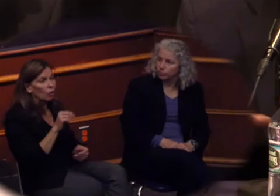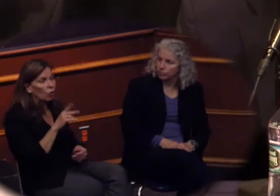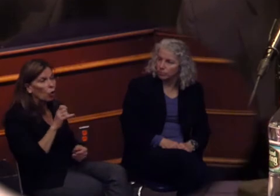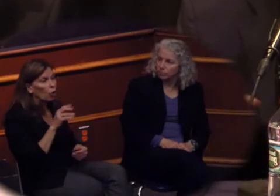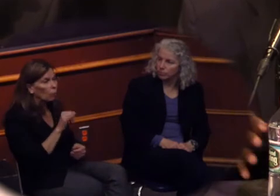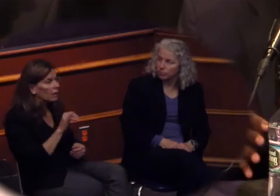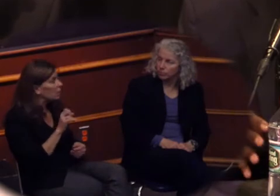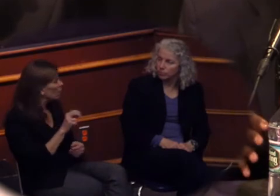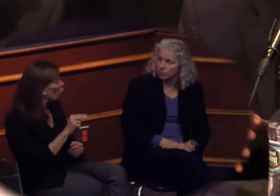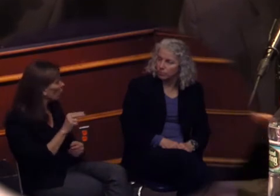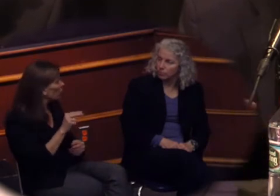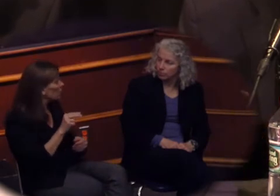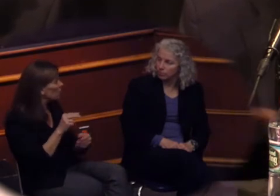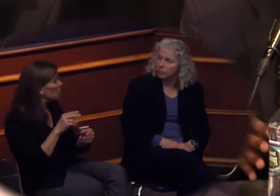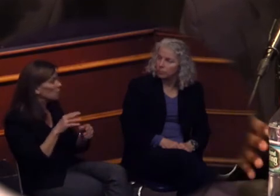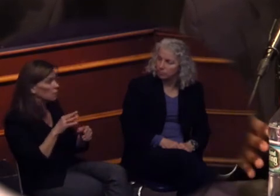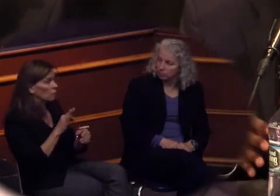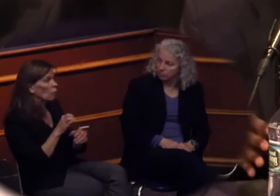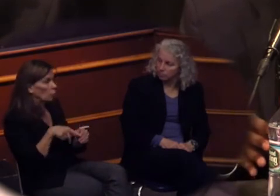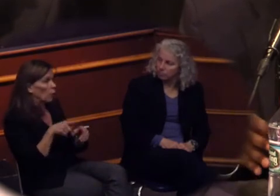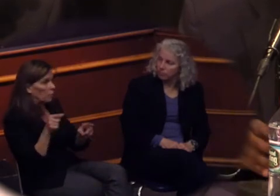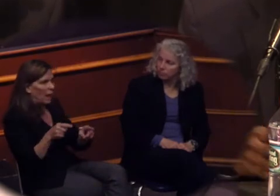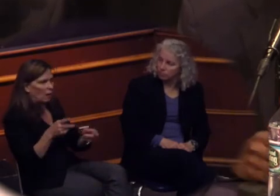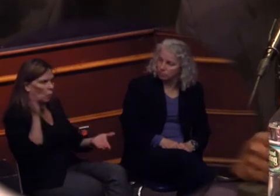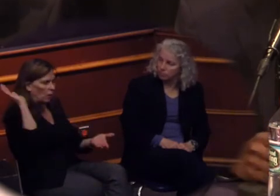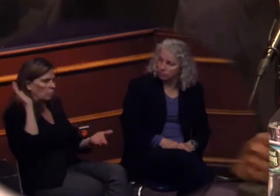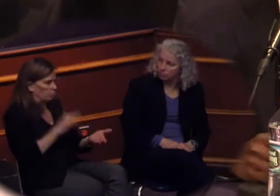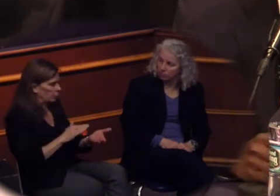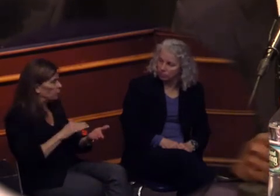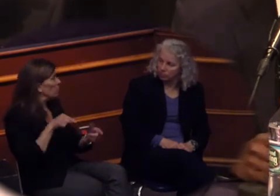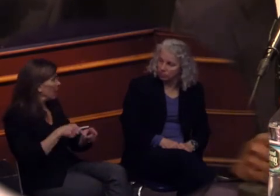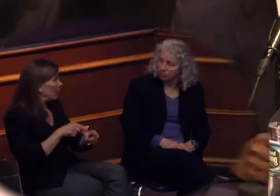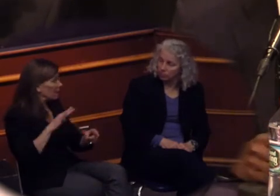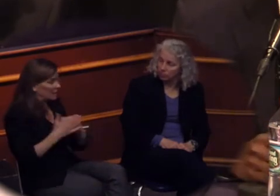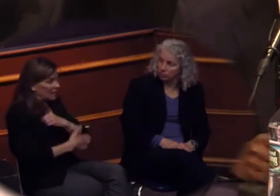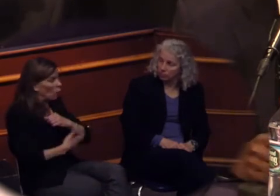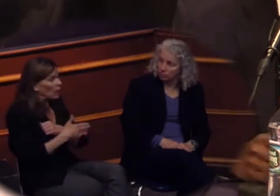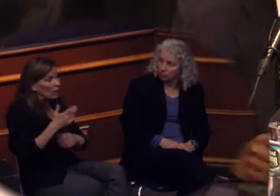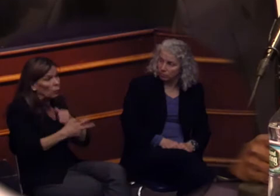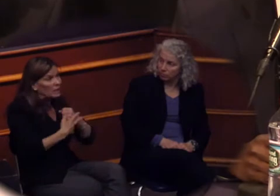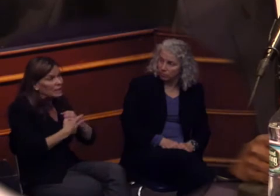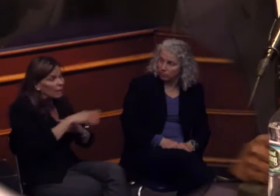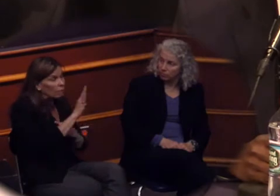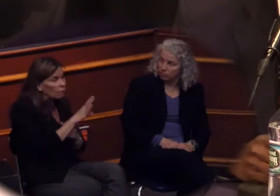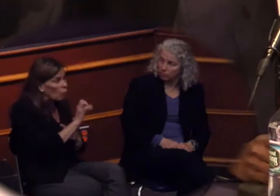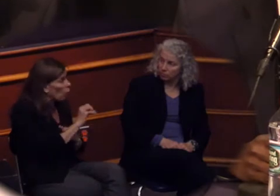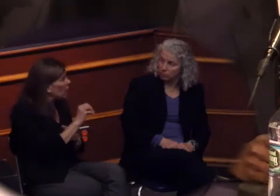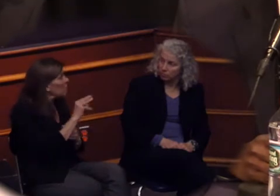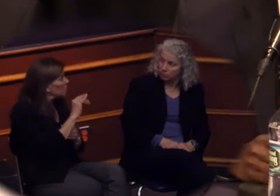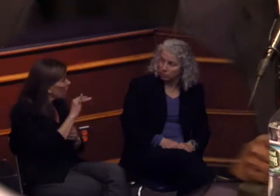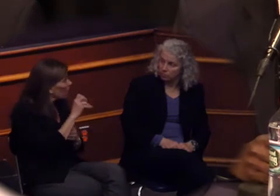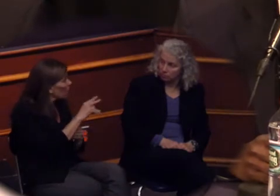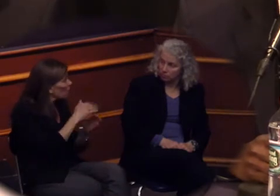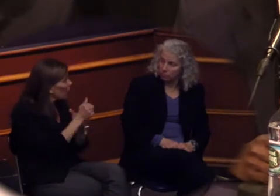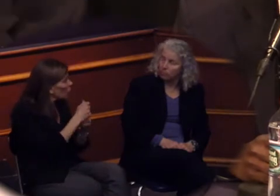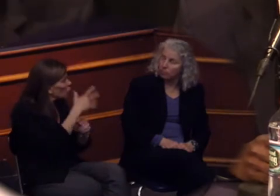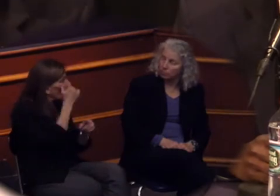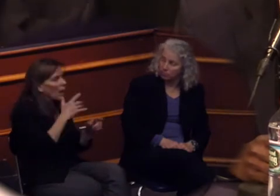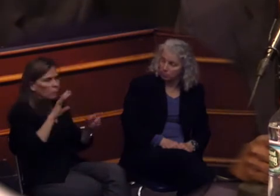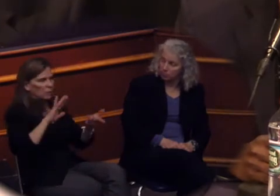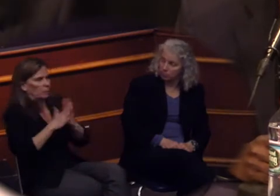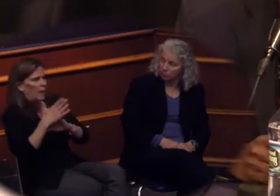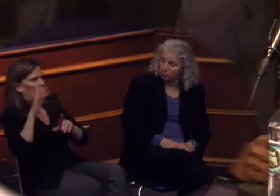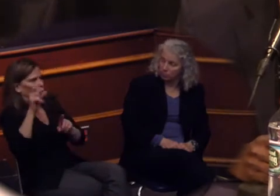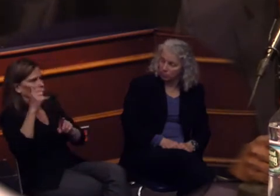government, as a municipality, in the eight years since I was mayor, and we're going to save $40 million because we went big on solar and we reduced energy consumption.